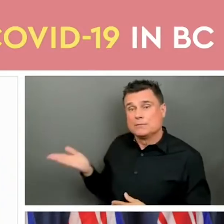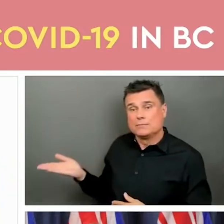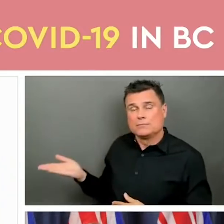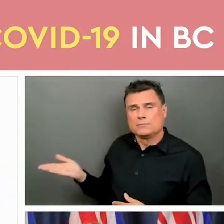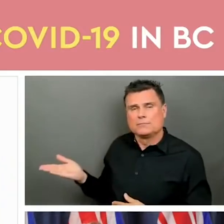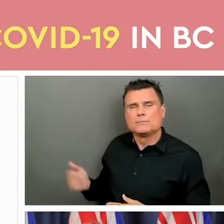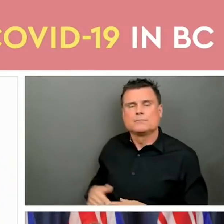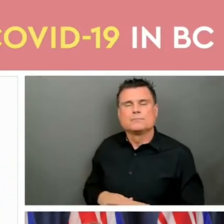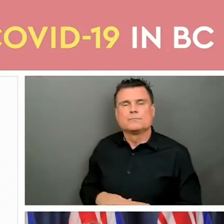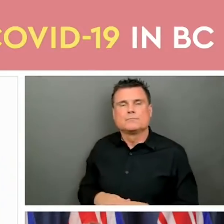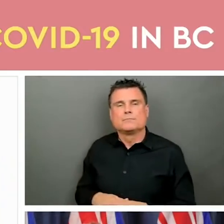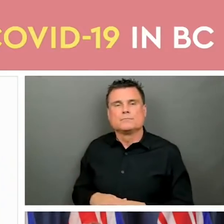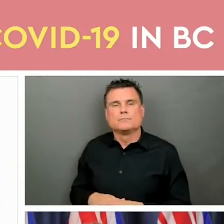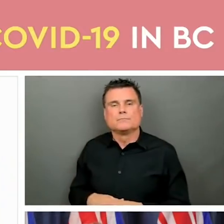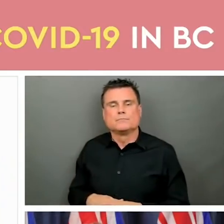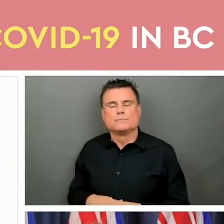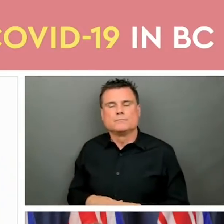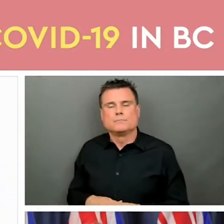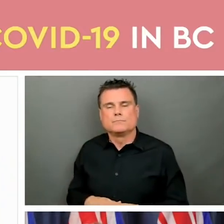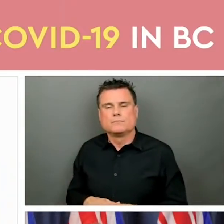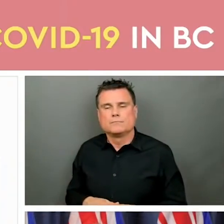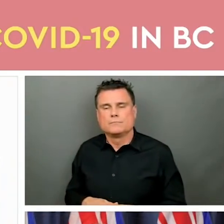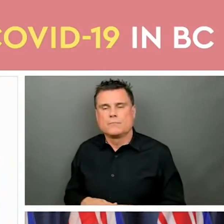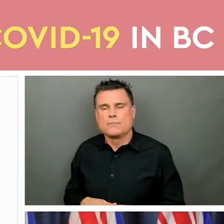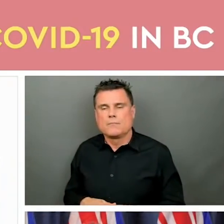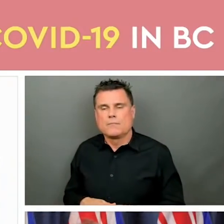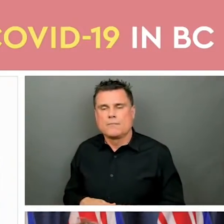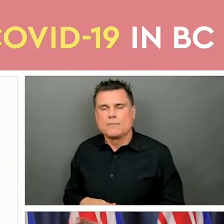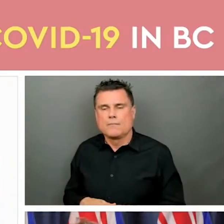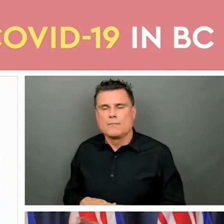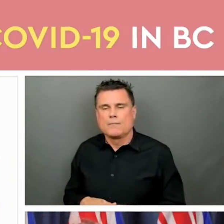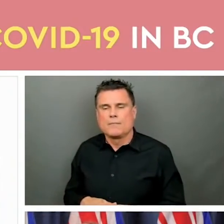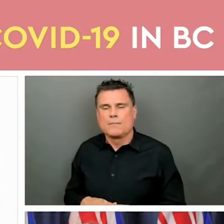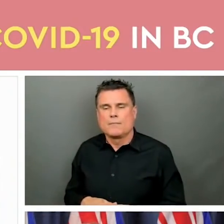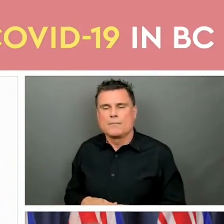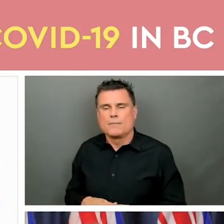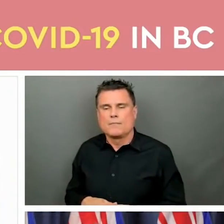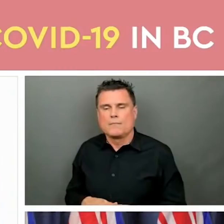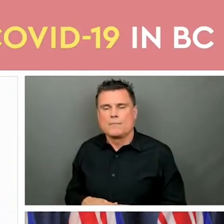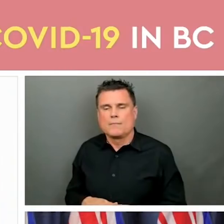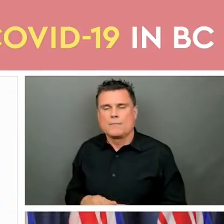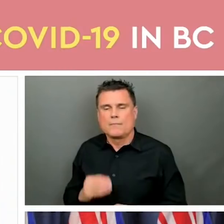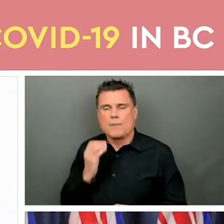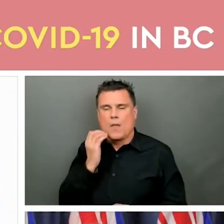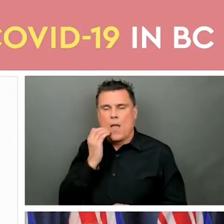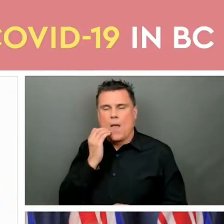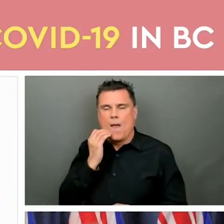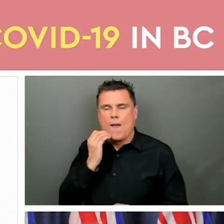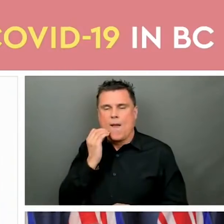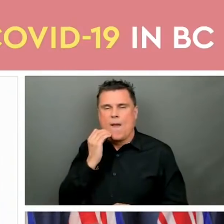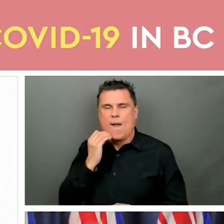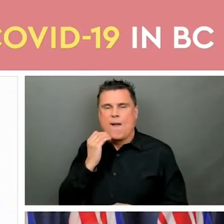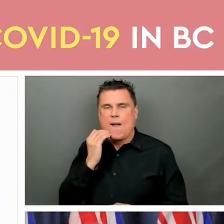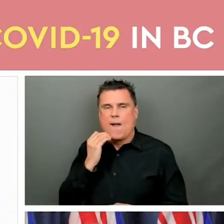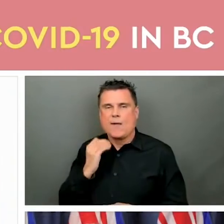the system, meaning that there are 84 vacant critical care beds. This was as of April the 16th. And